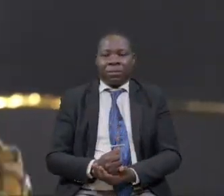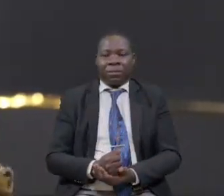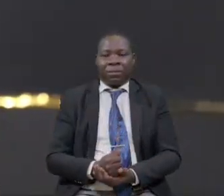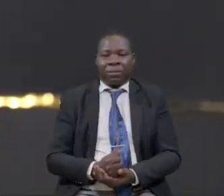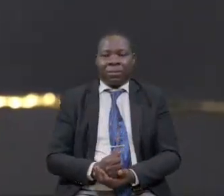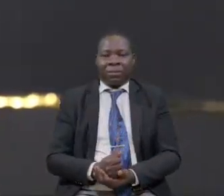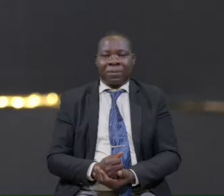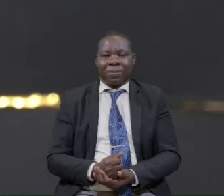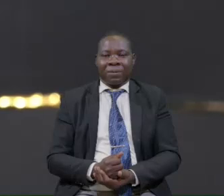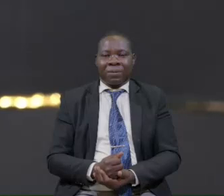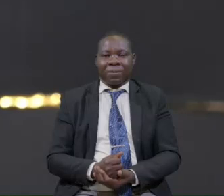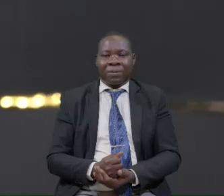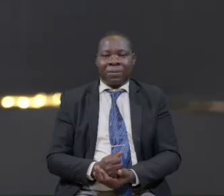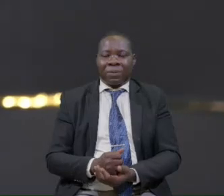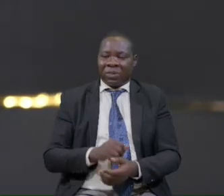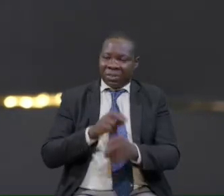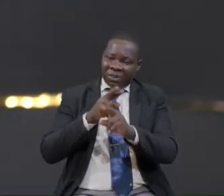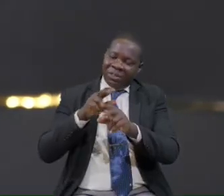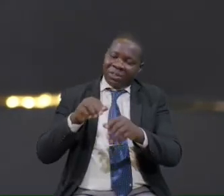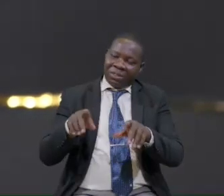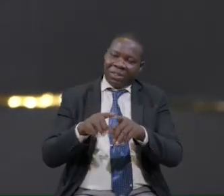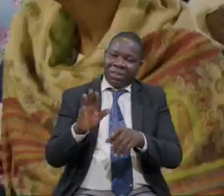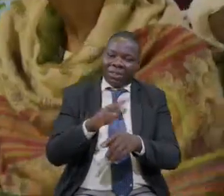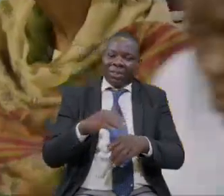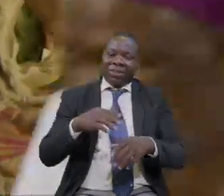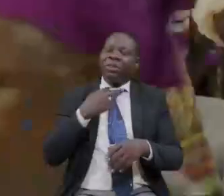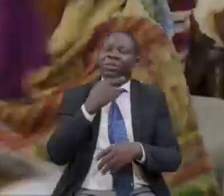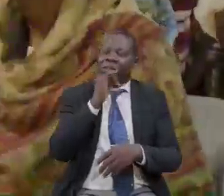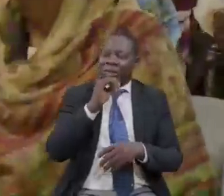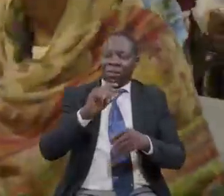Looks like your voice is gone.